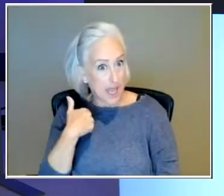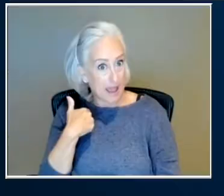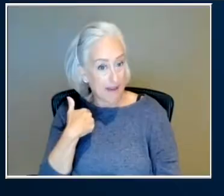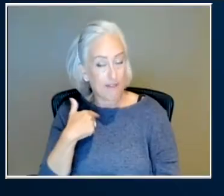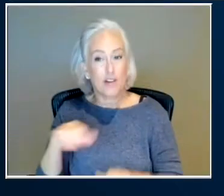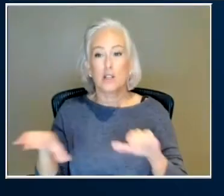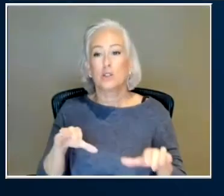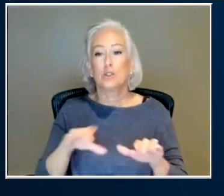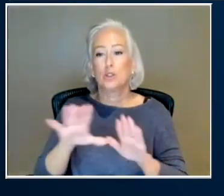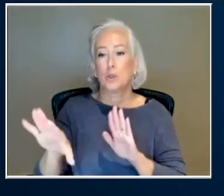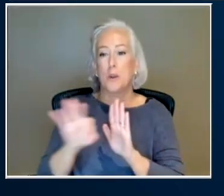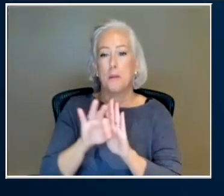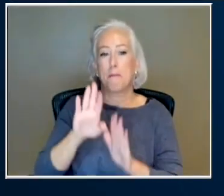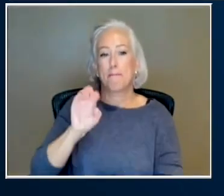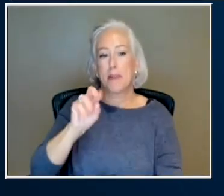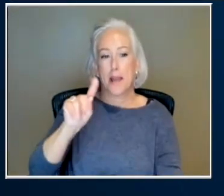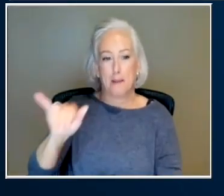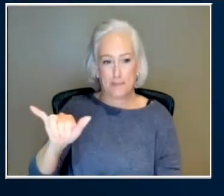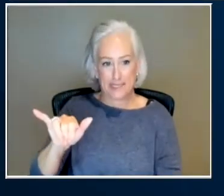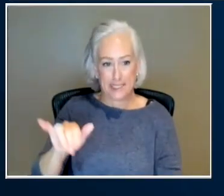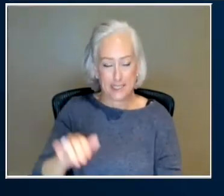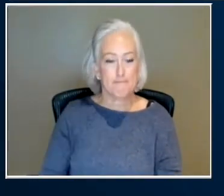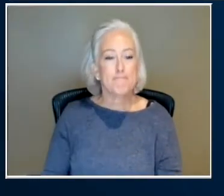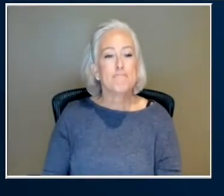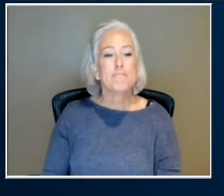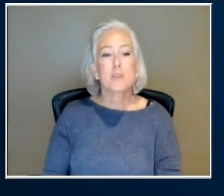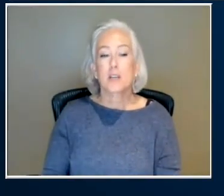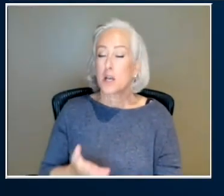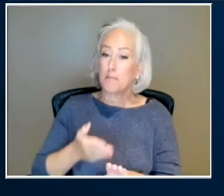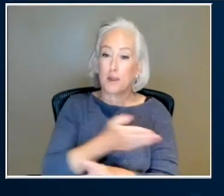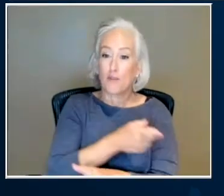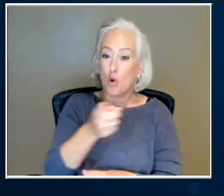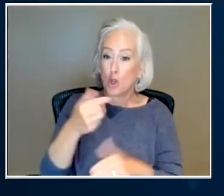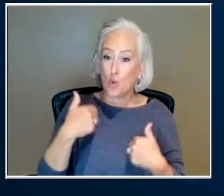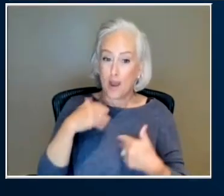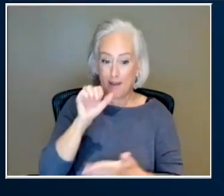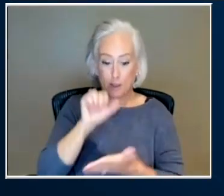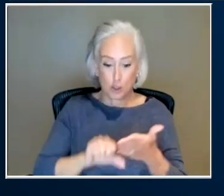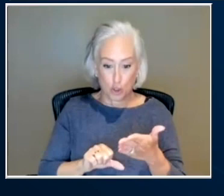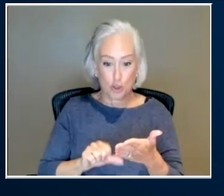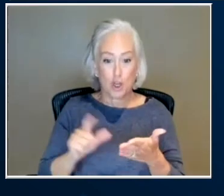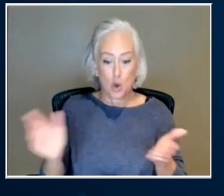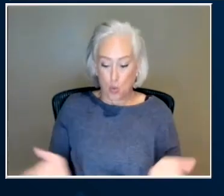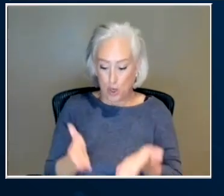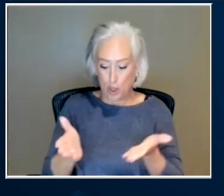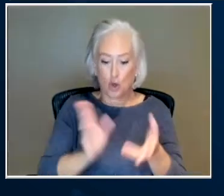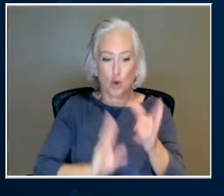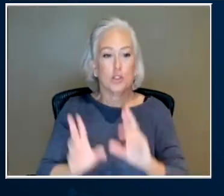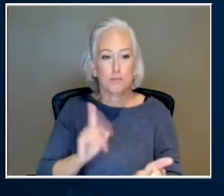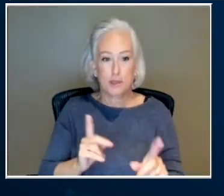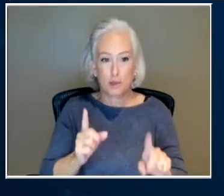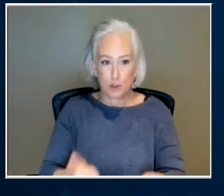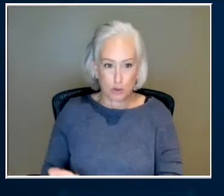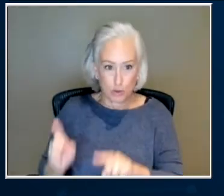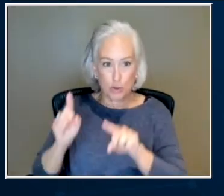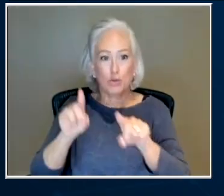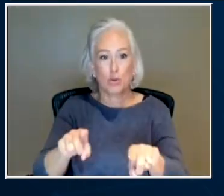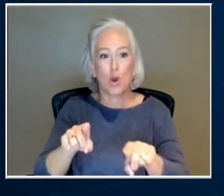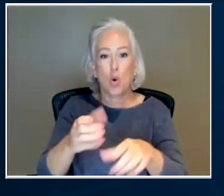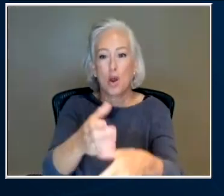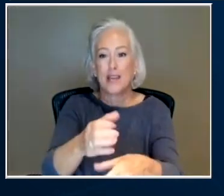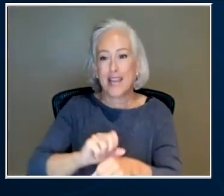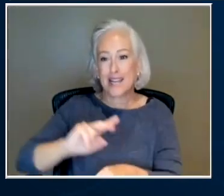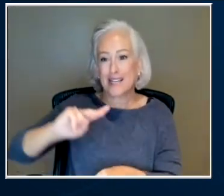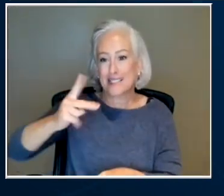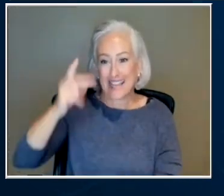before you had surgery with Dr. Parker, you did something that we actually encourage patients to do all the time, which is to go get a second opinion if you feel you need one from